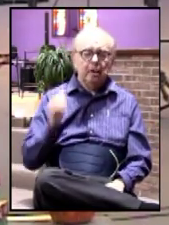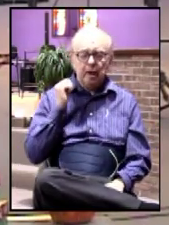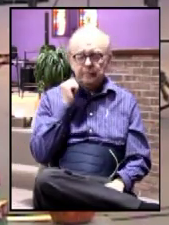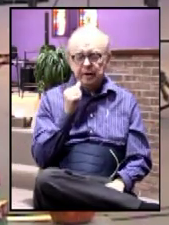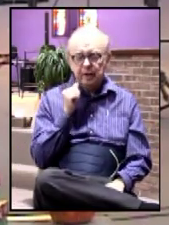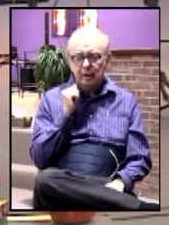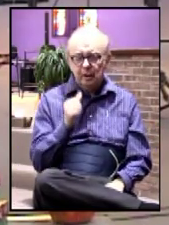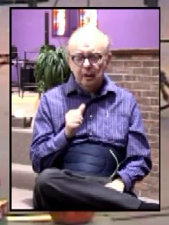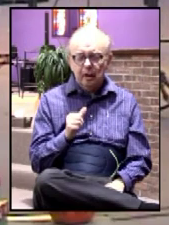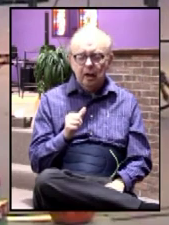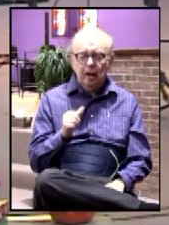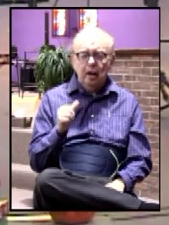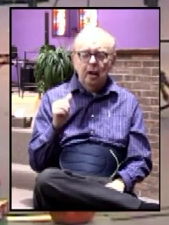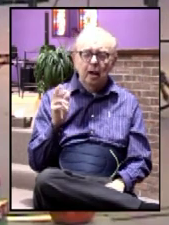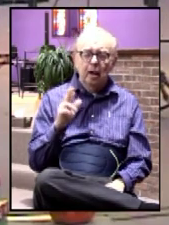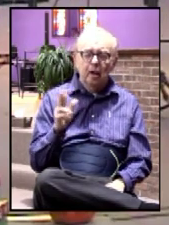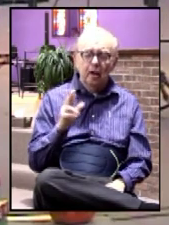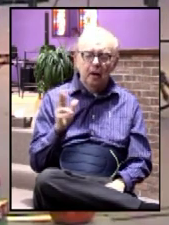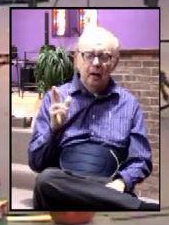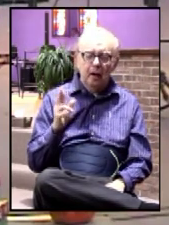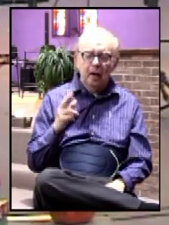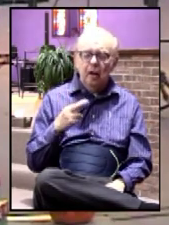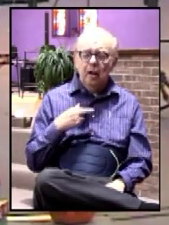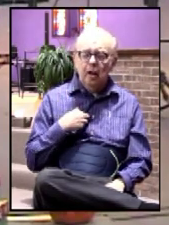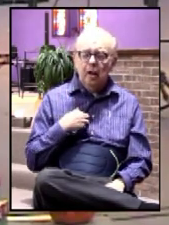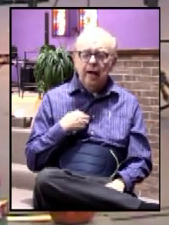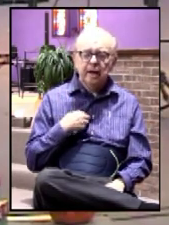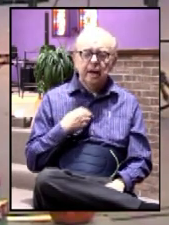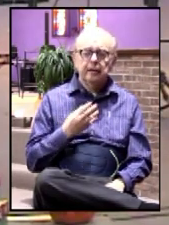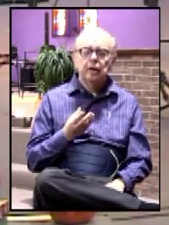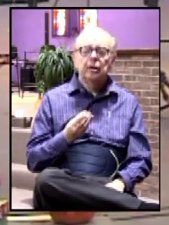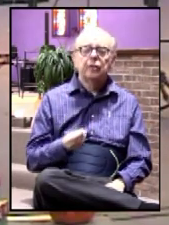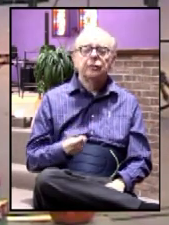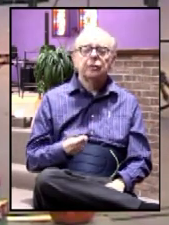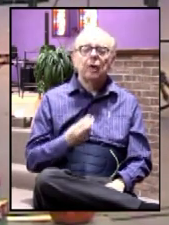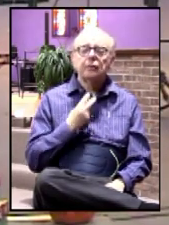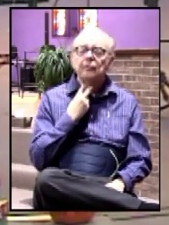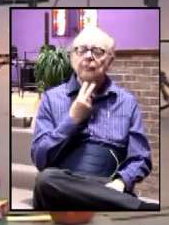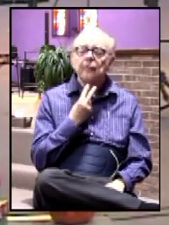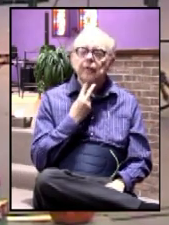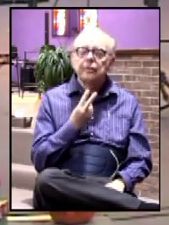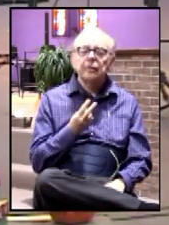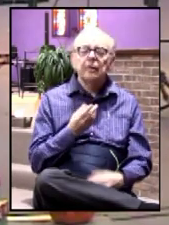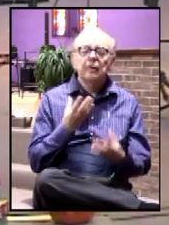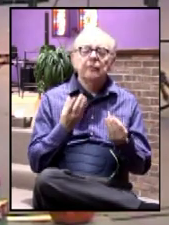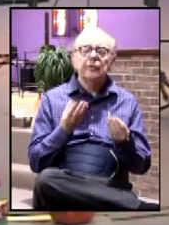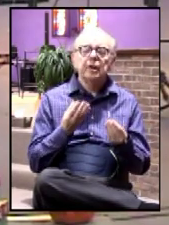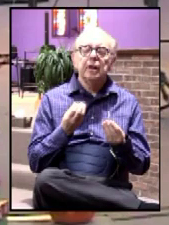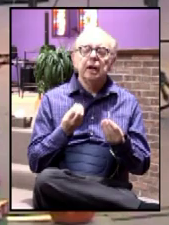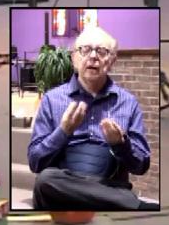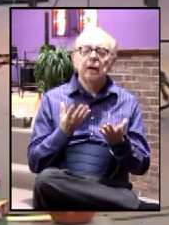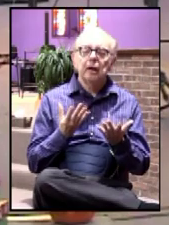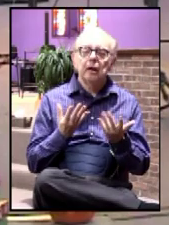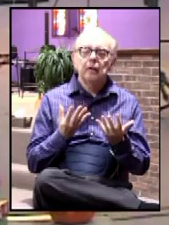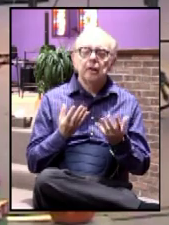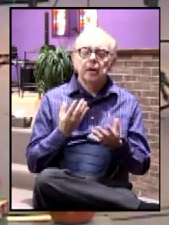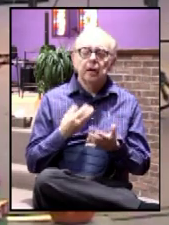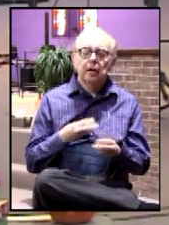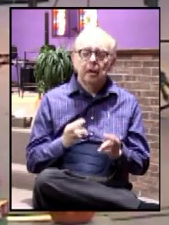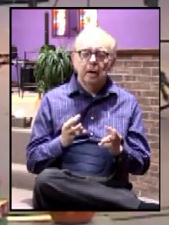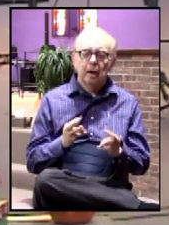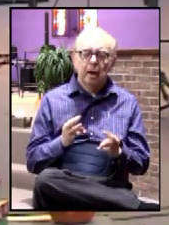Every day, he had a soft-spoken, friendly way. And